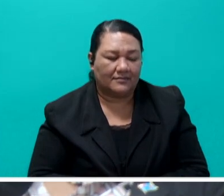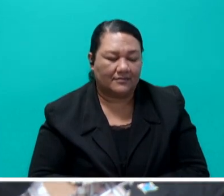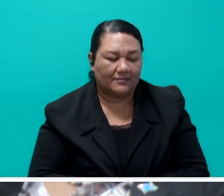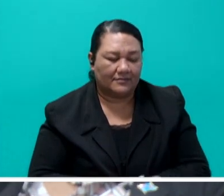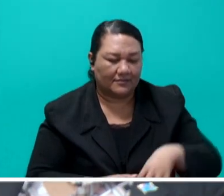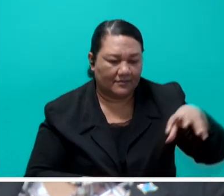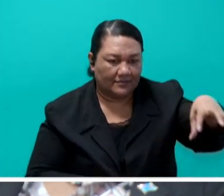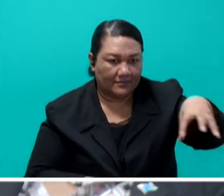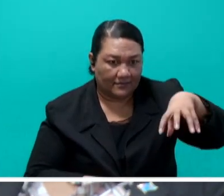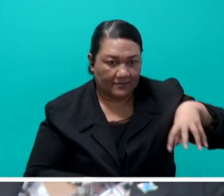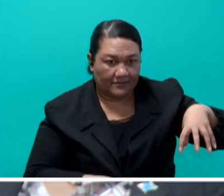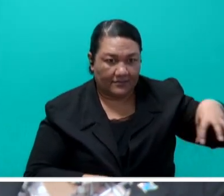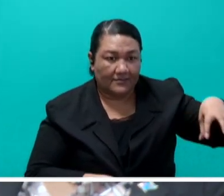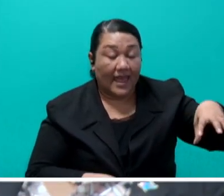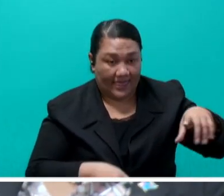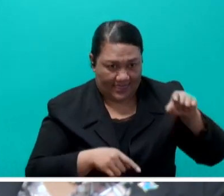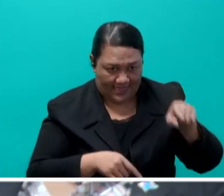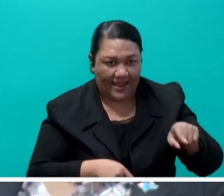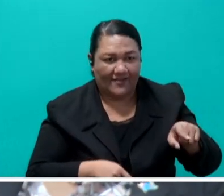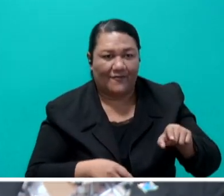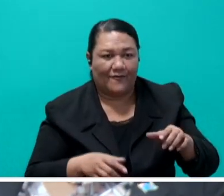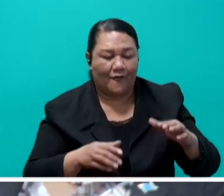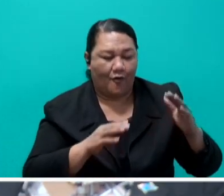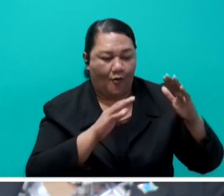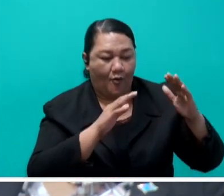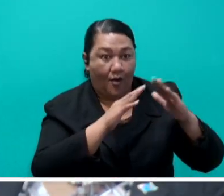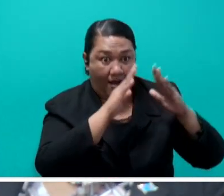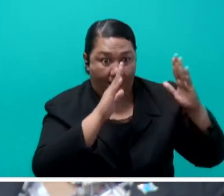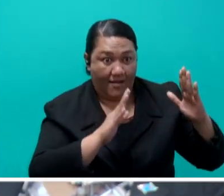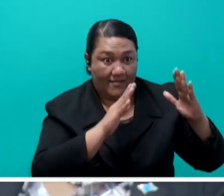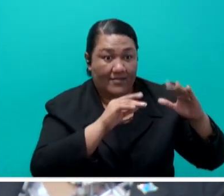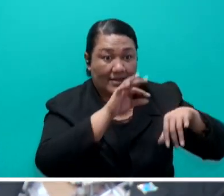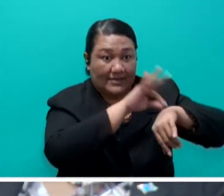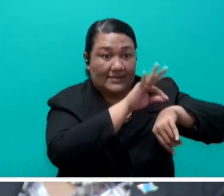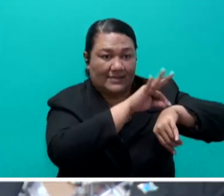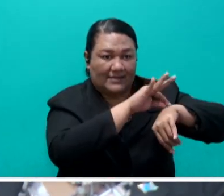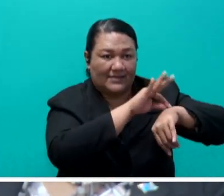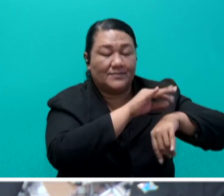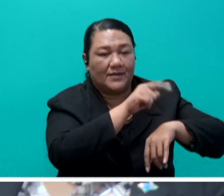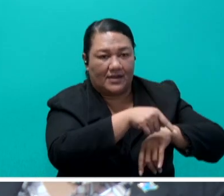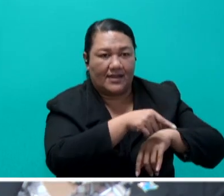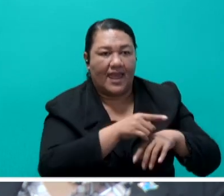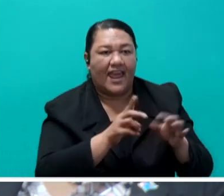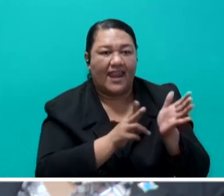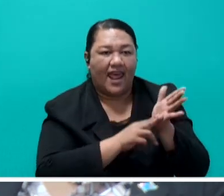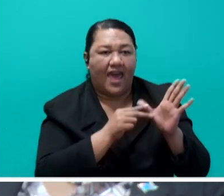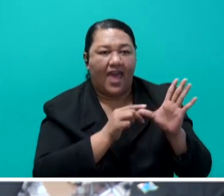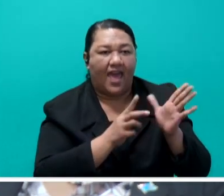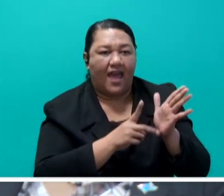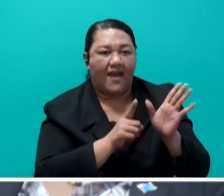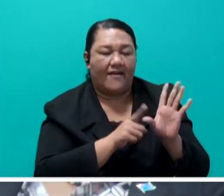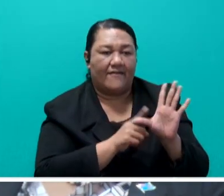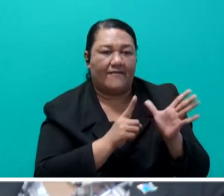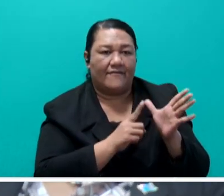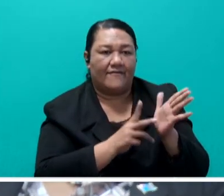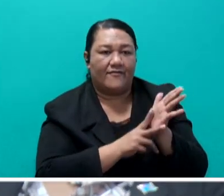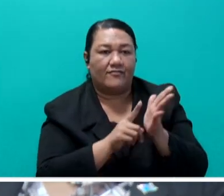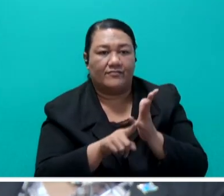Centre, sir, and not only that, as the Ministry is also looking at other facilities